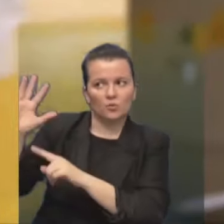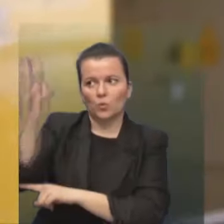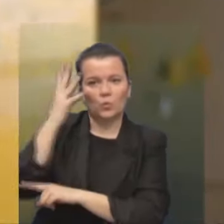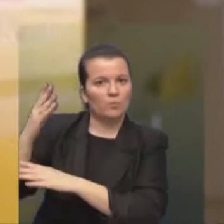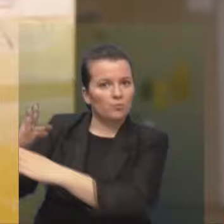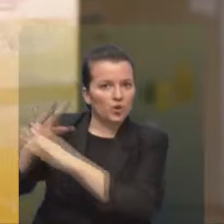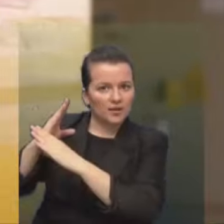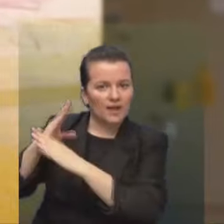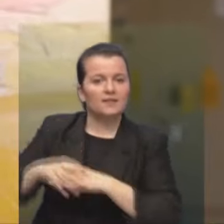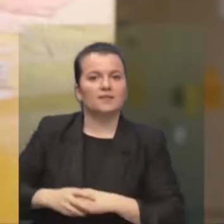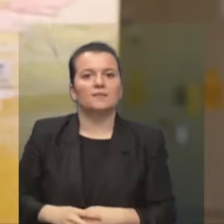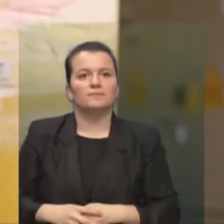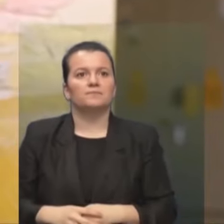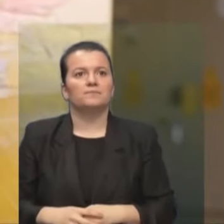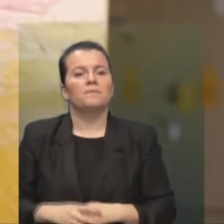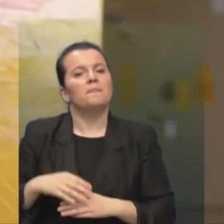introducing the 1401